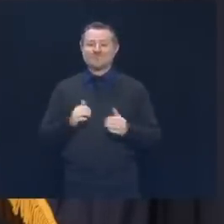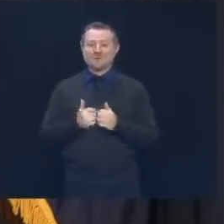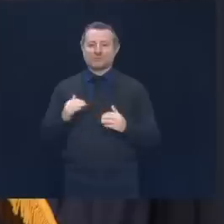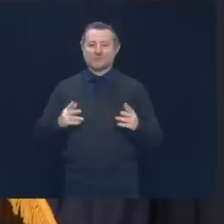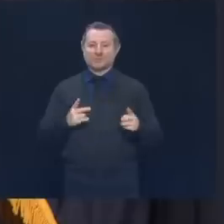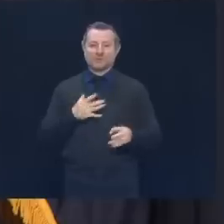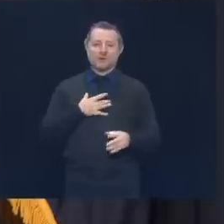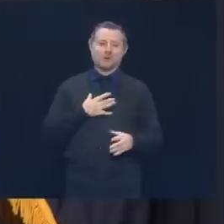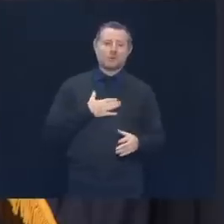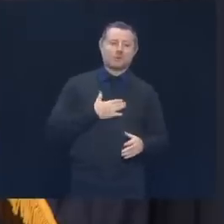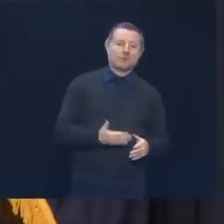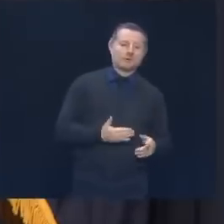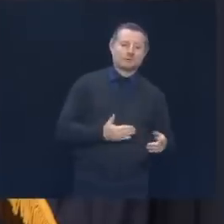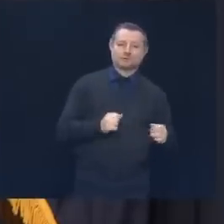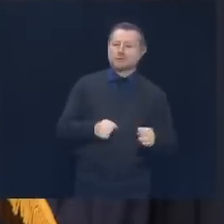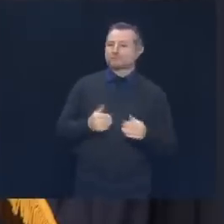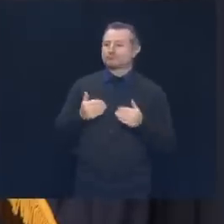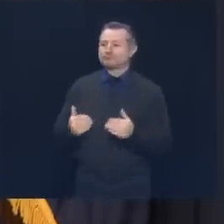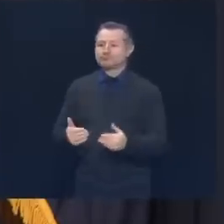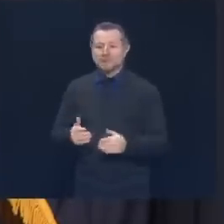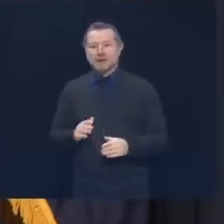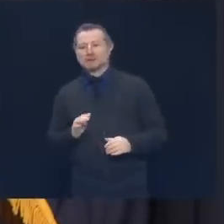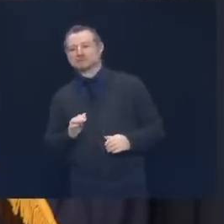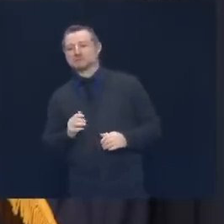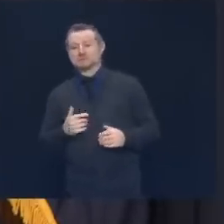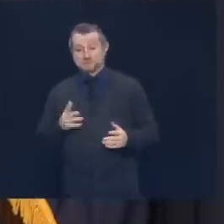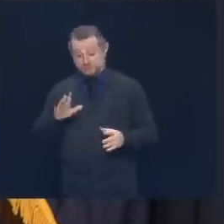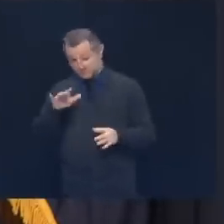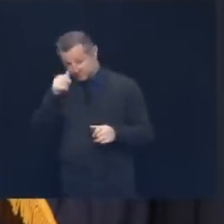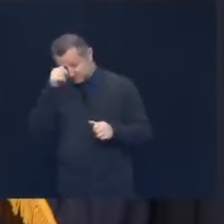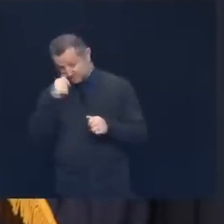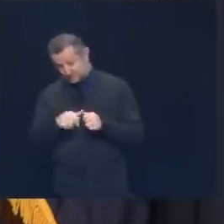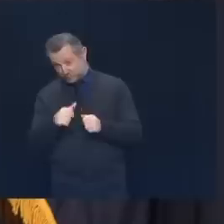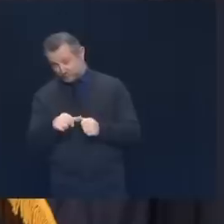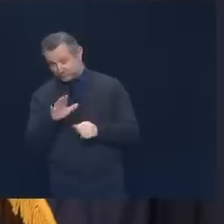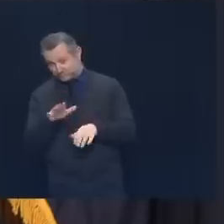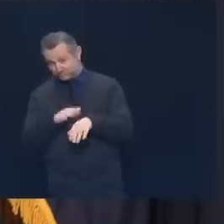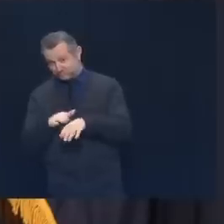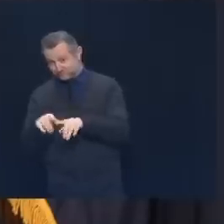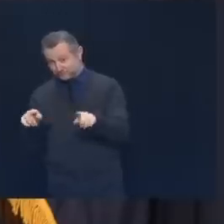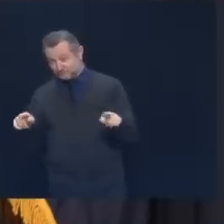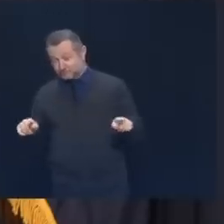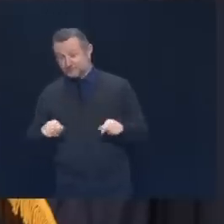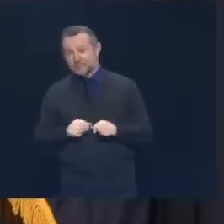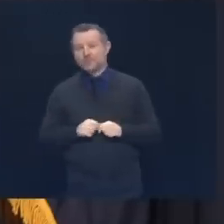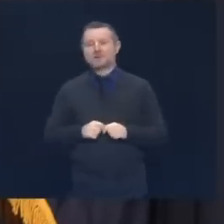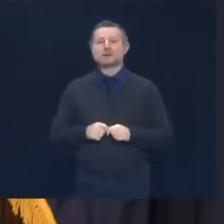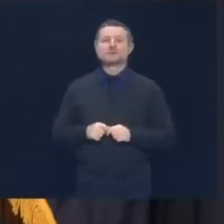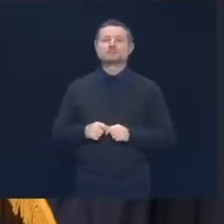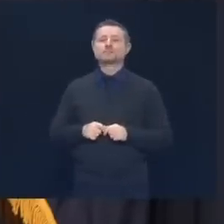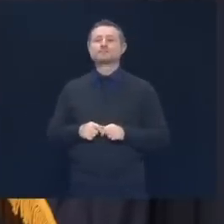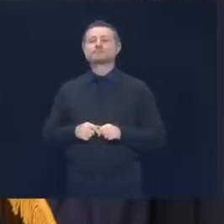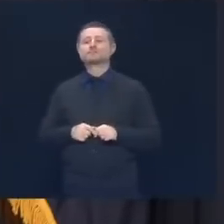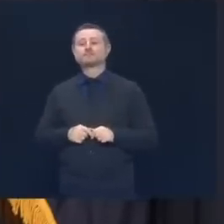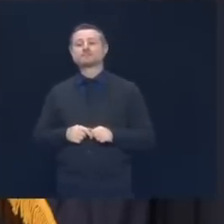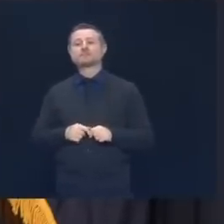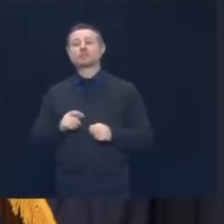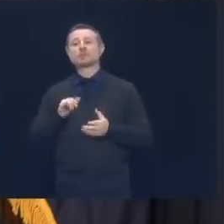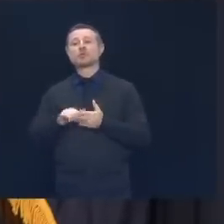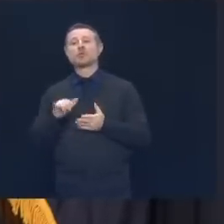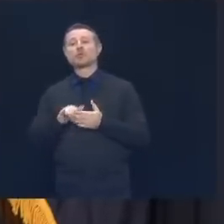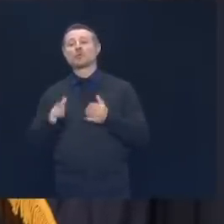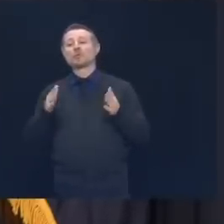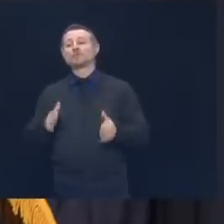do, because remember, the threshold to all of this, none of what New Yorkers are